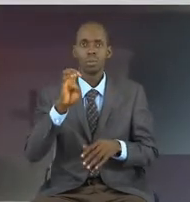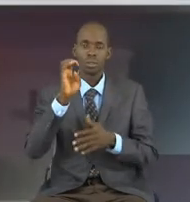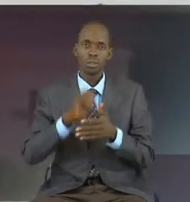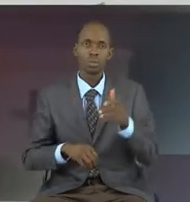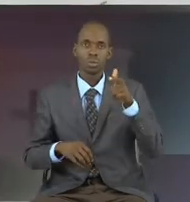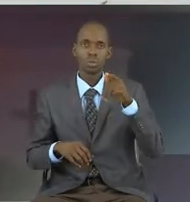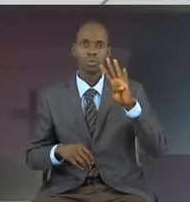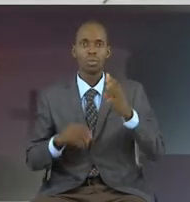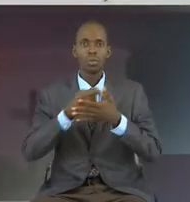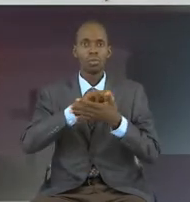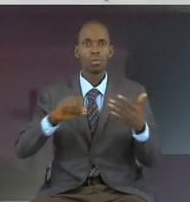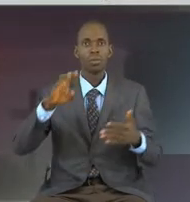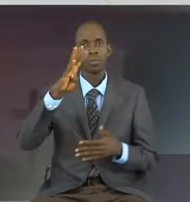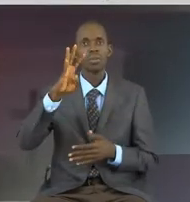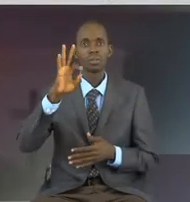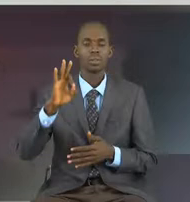49.